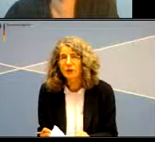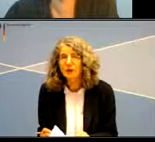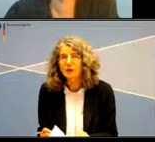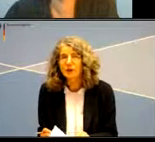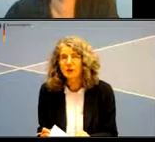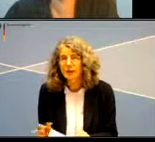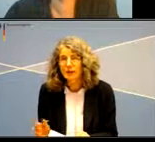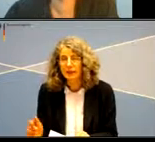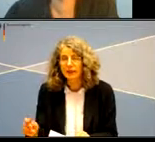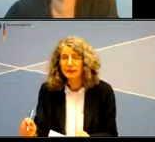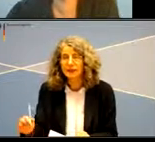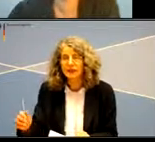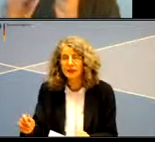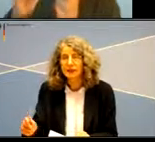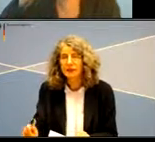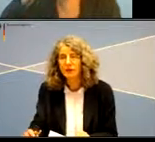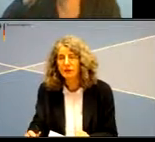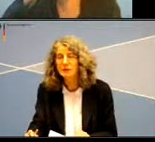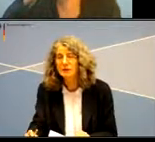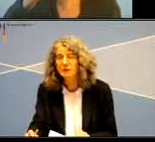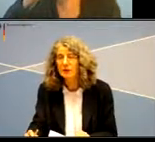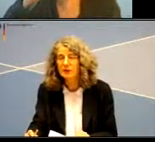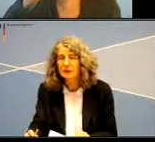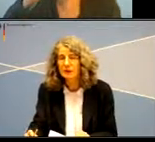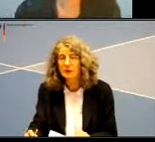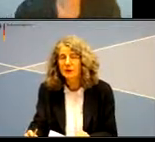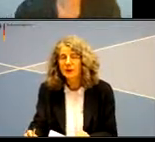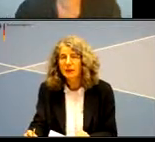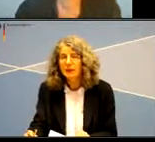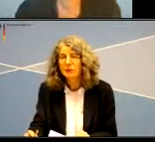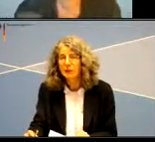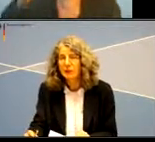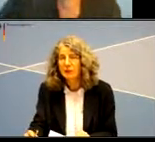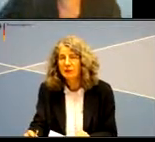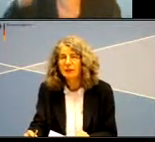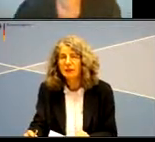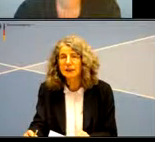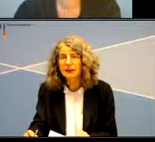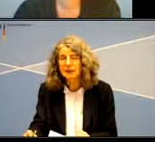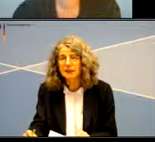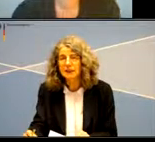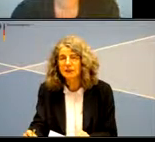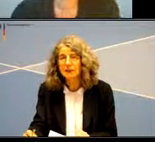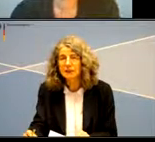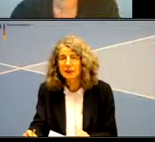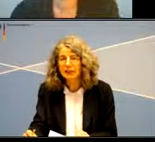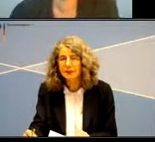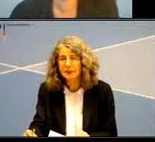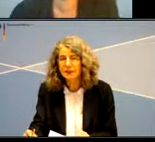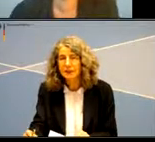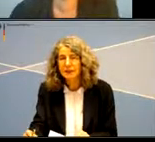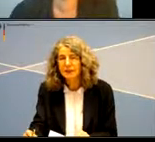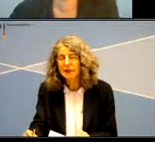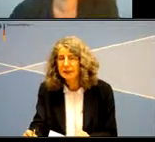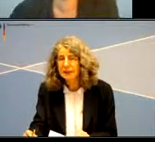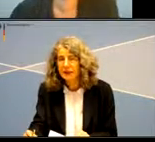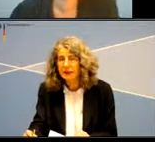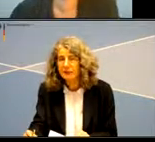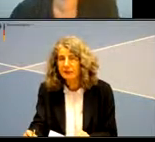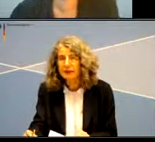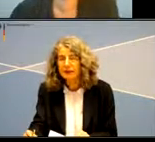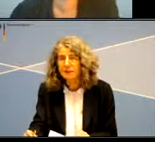one behind, so that all consumers' rights are promoted and protected, but